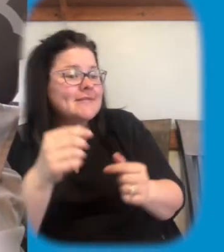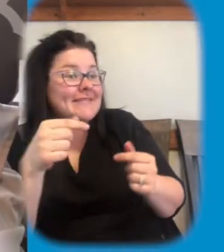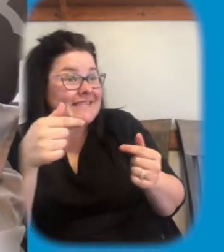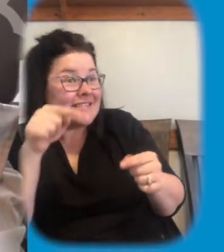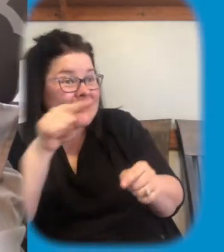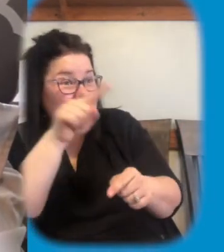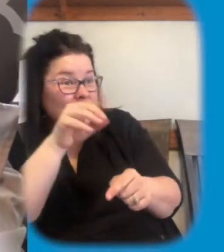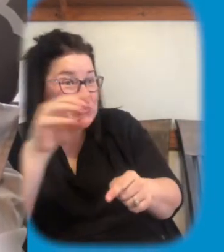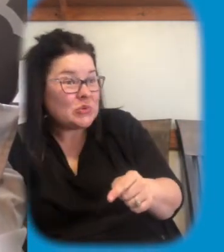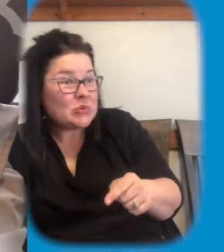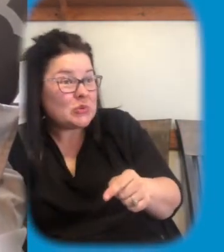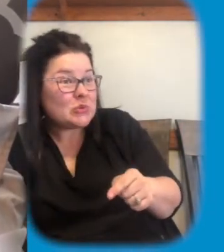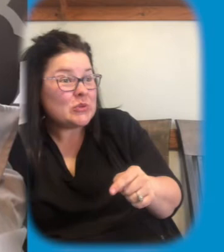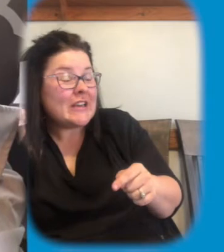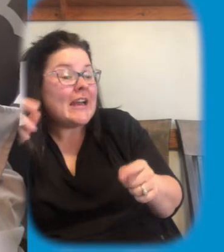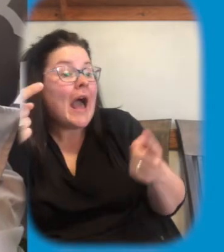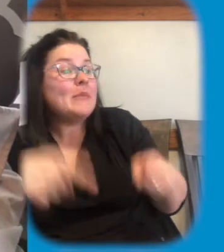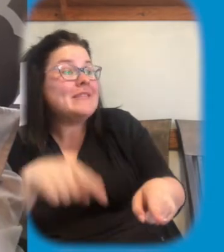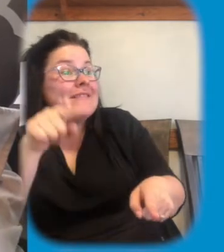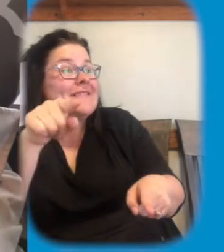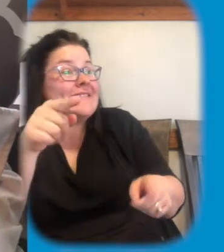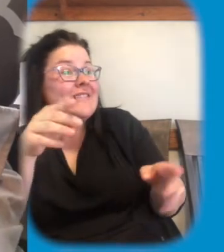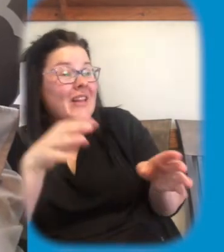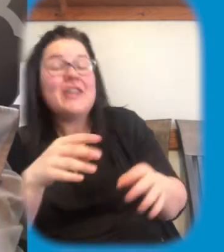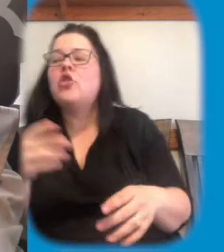when the zoo is